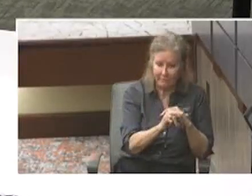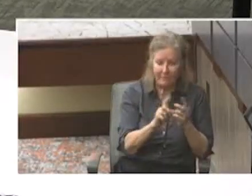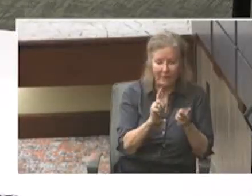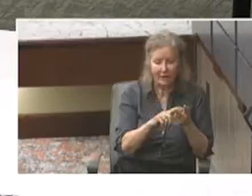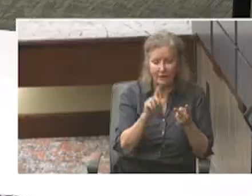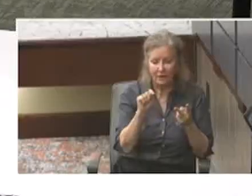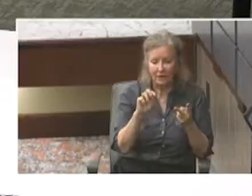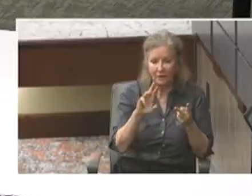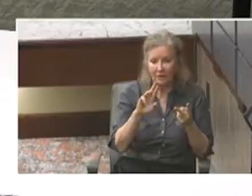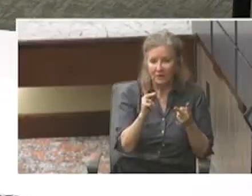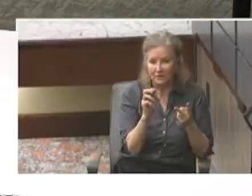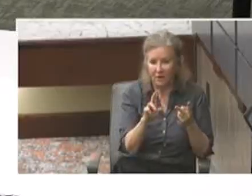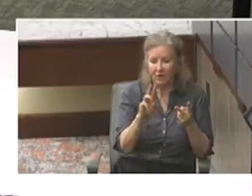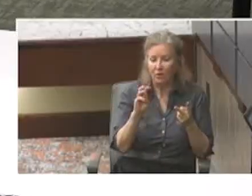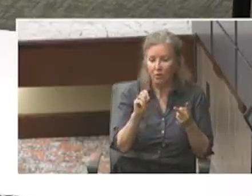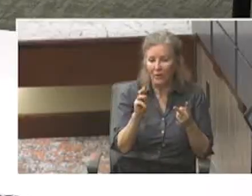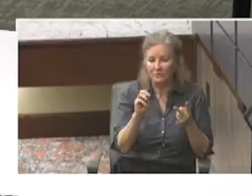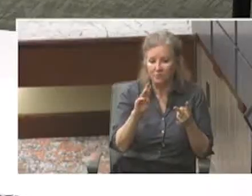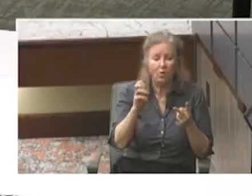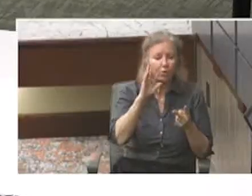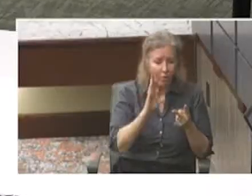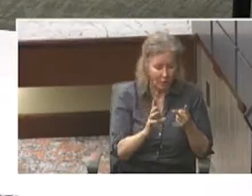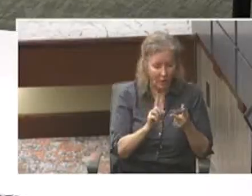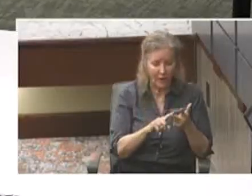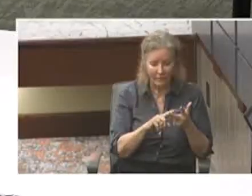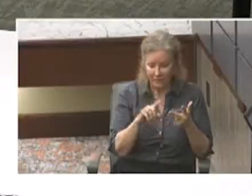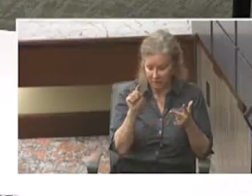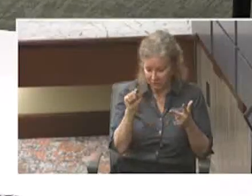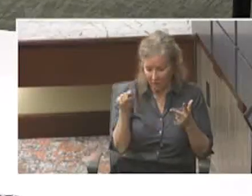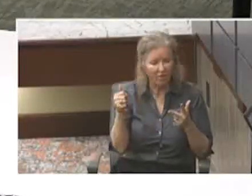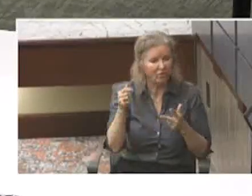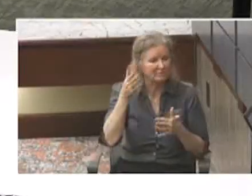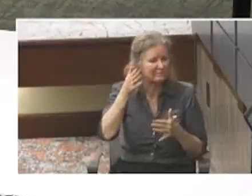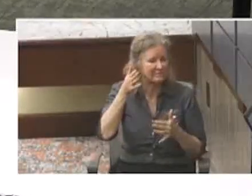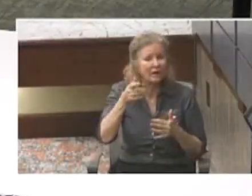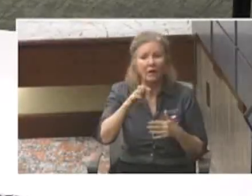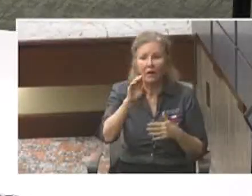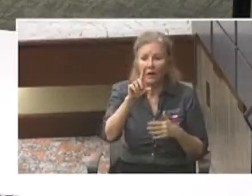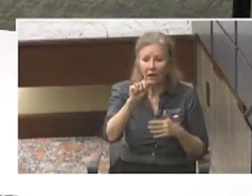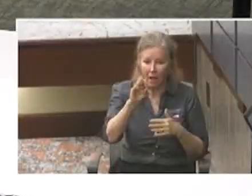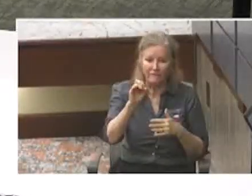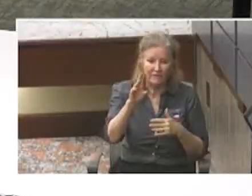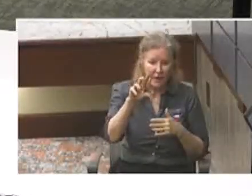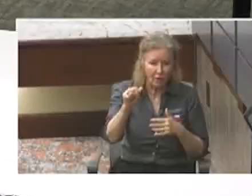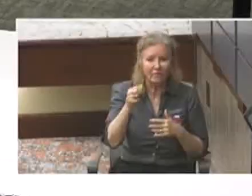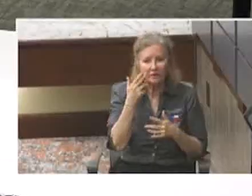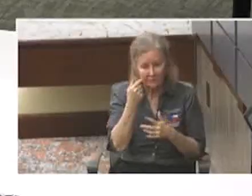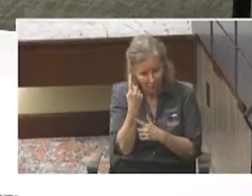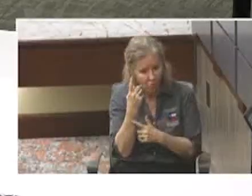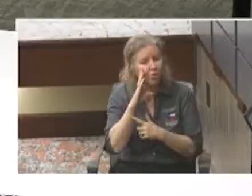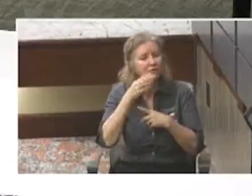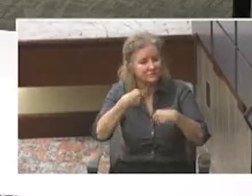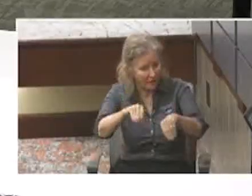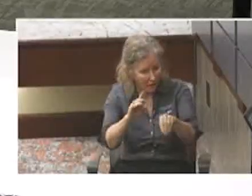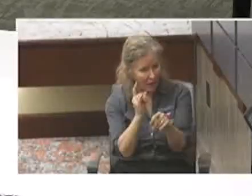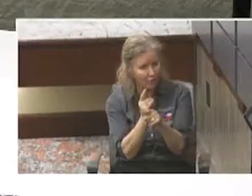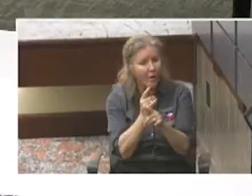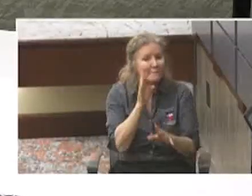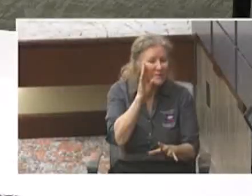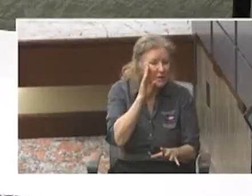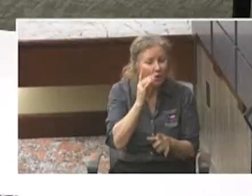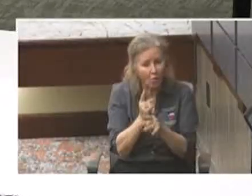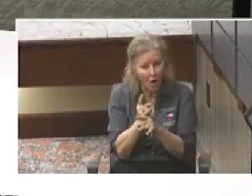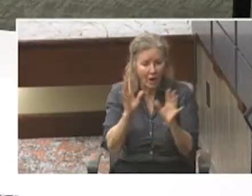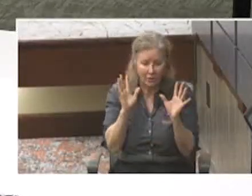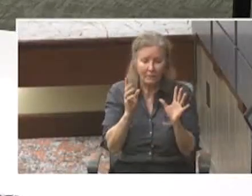We will for Hudson Westbrook coming up in the Lafayette concert. So a lot of it is artist dependent as part of that, but the university is